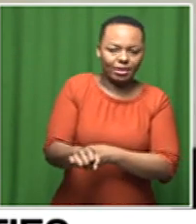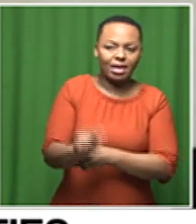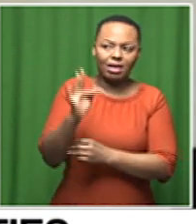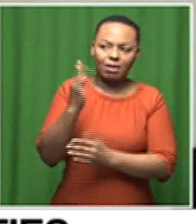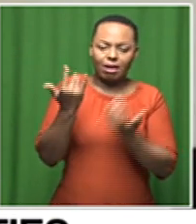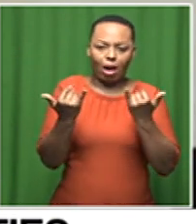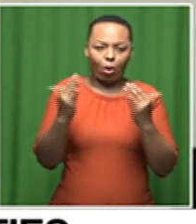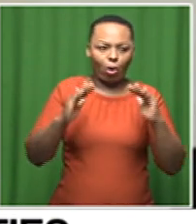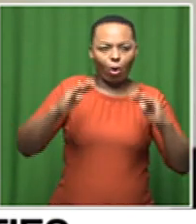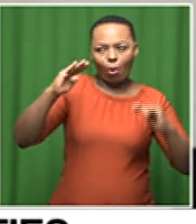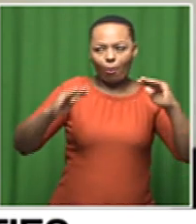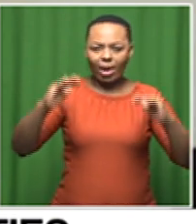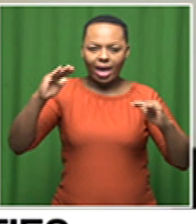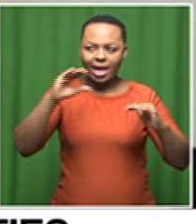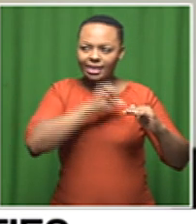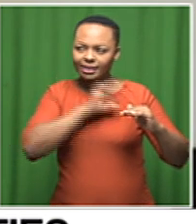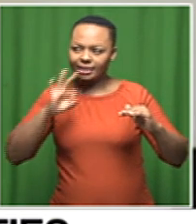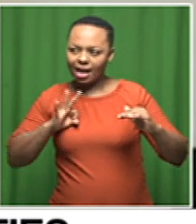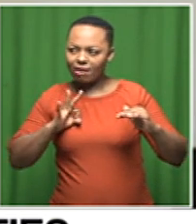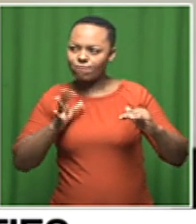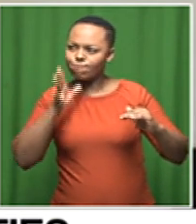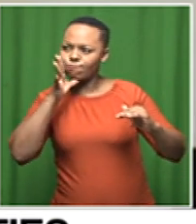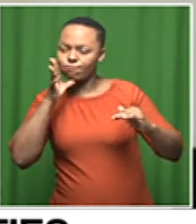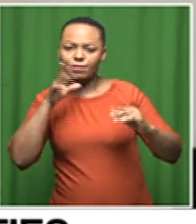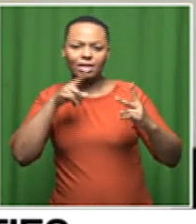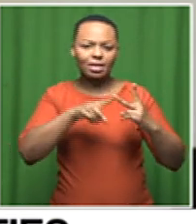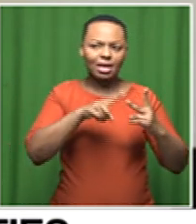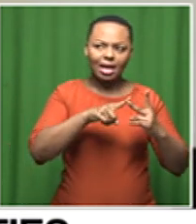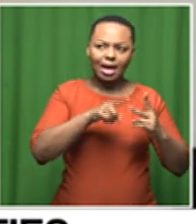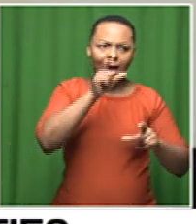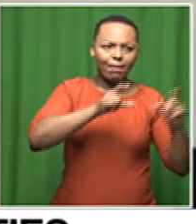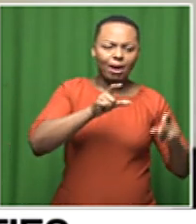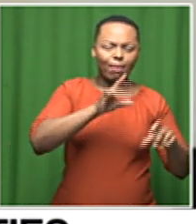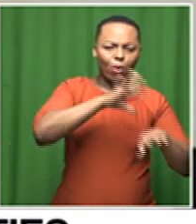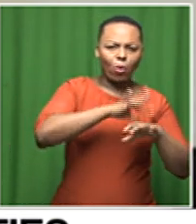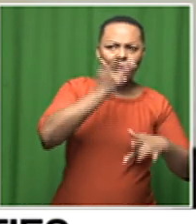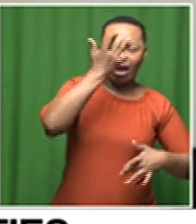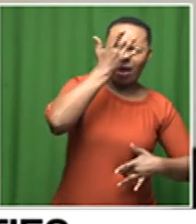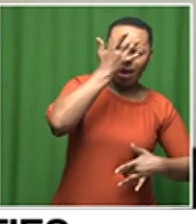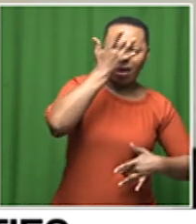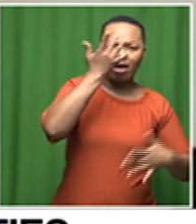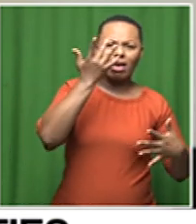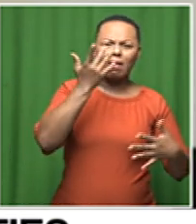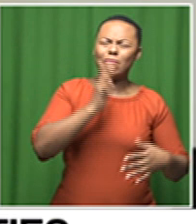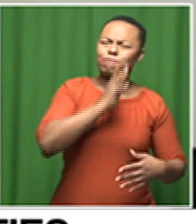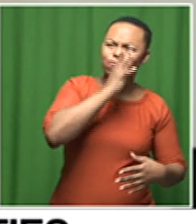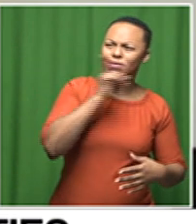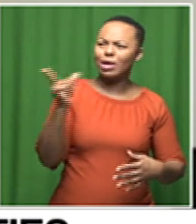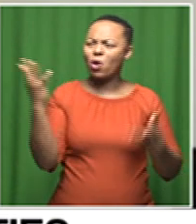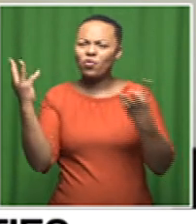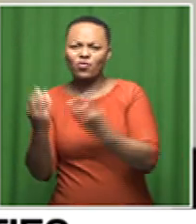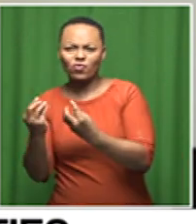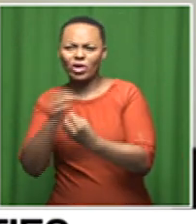the numbers of staff with the number of patients that are coming to our facilities, it at times becomes